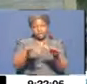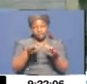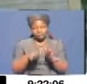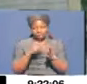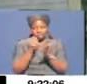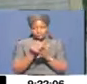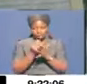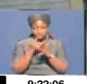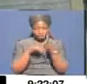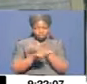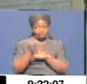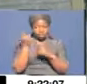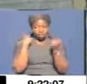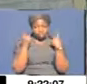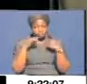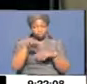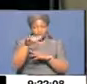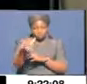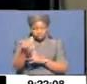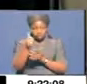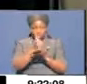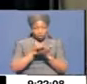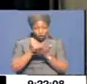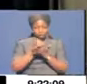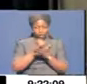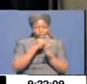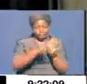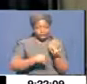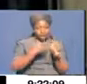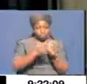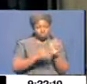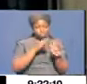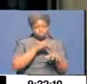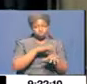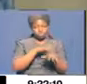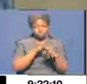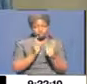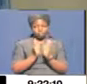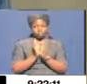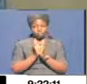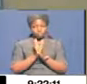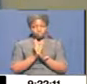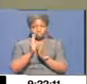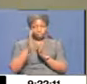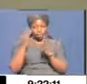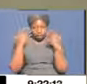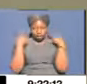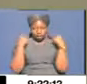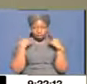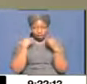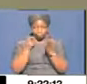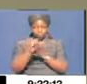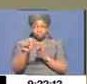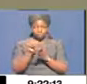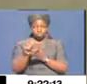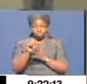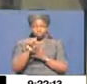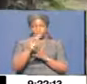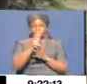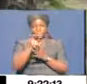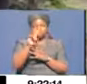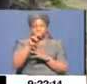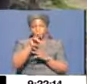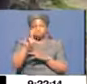Kericho County during a public participation exercise on the Coffee Bill 2021, Agriculture Committee Vice Chair Kate